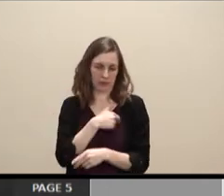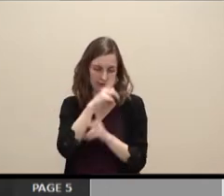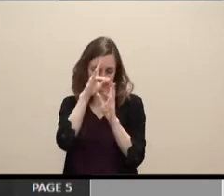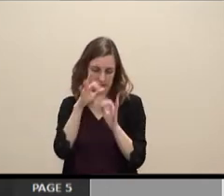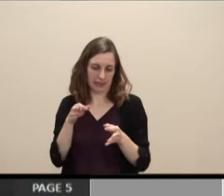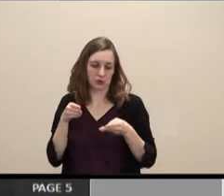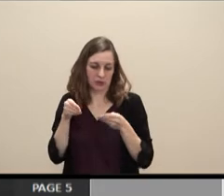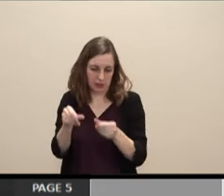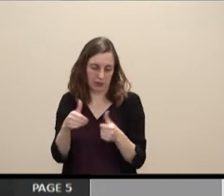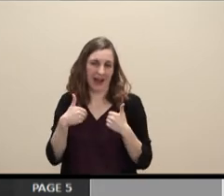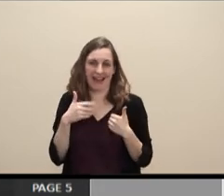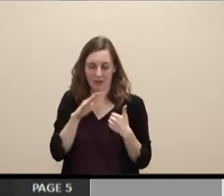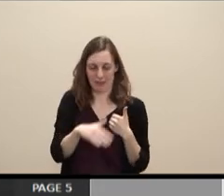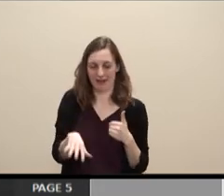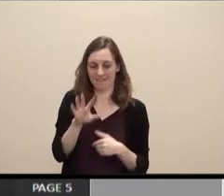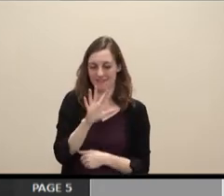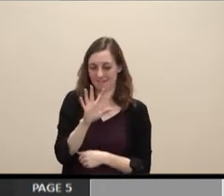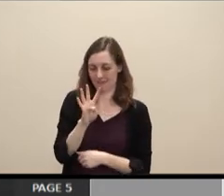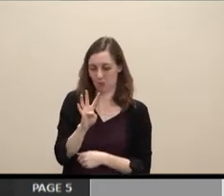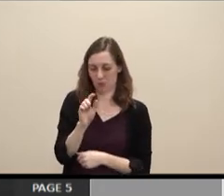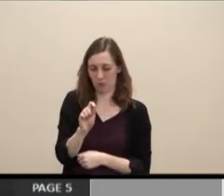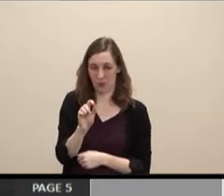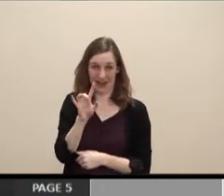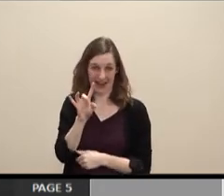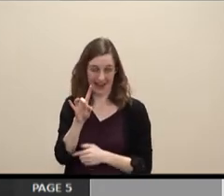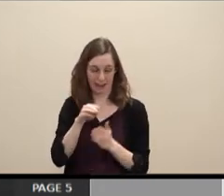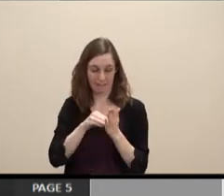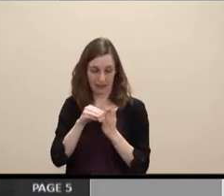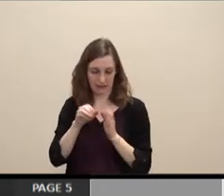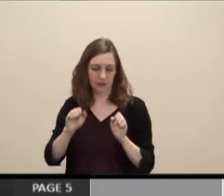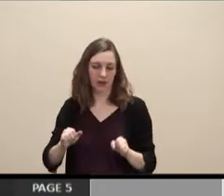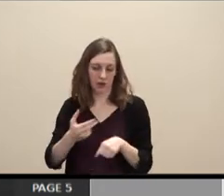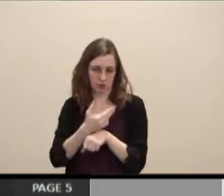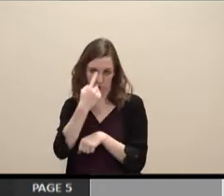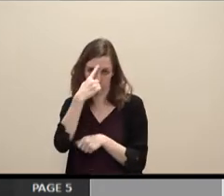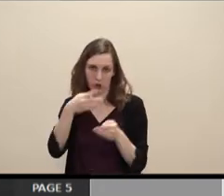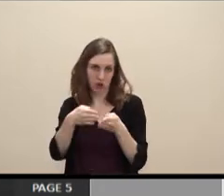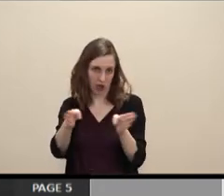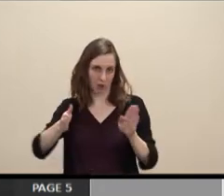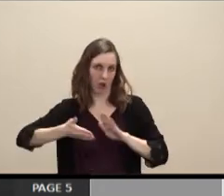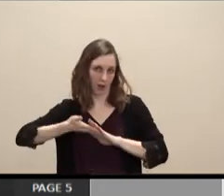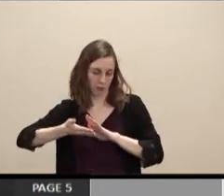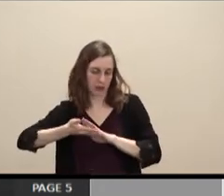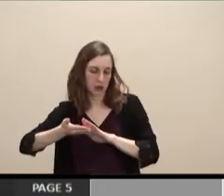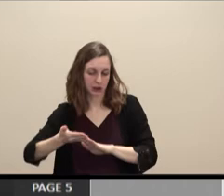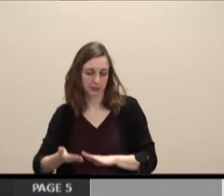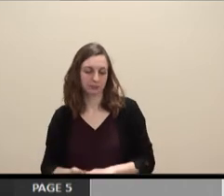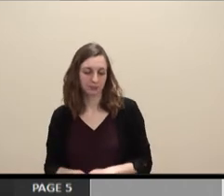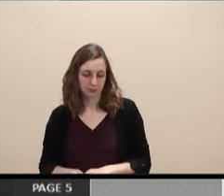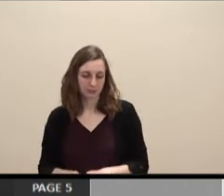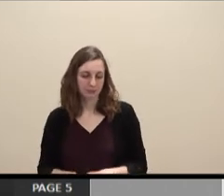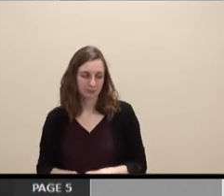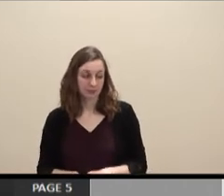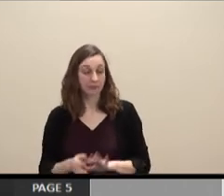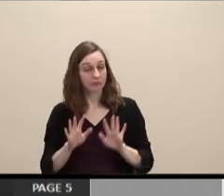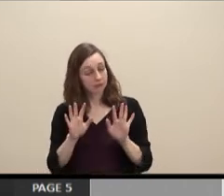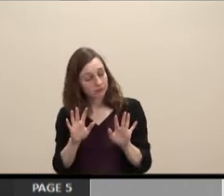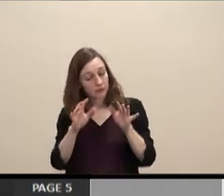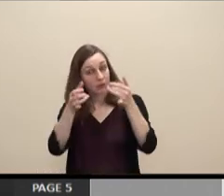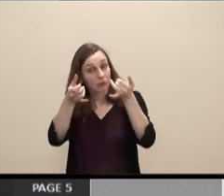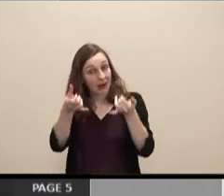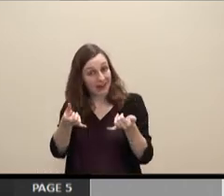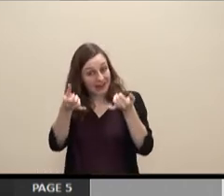about $54.8 million that we could use for general operations. Now, as of right